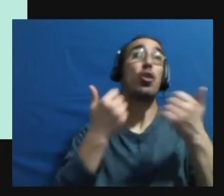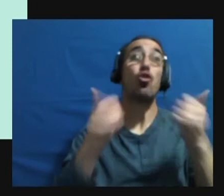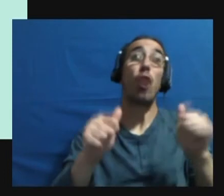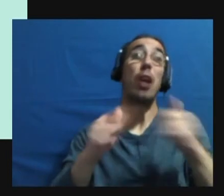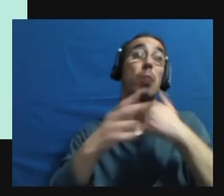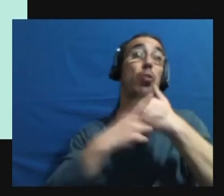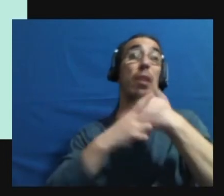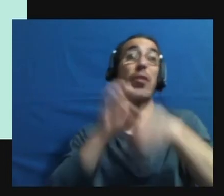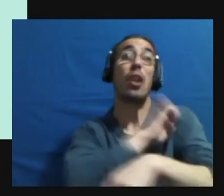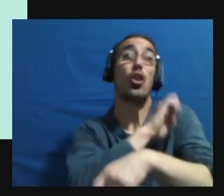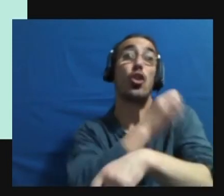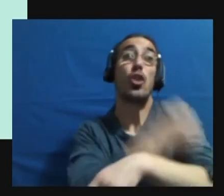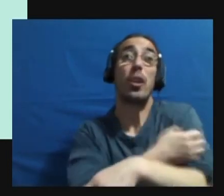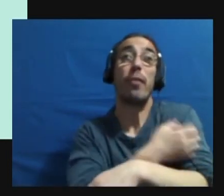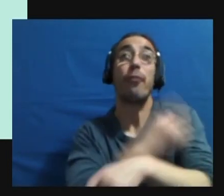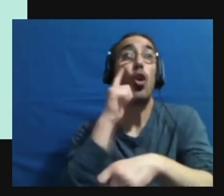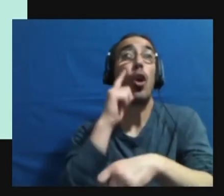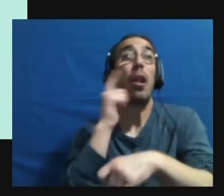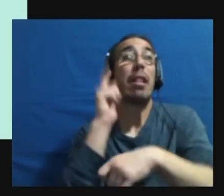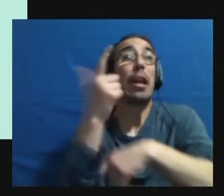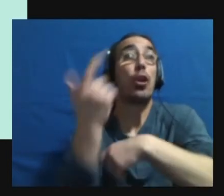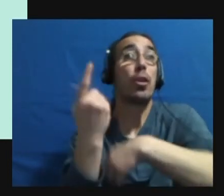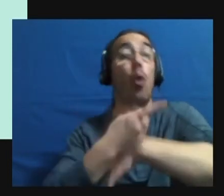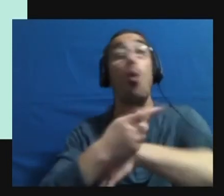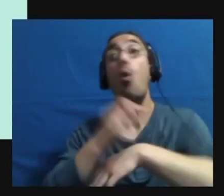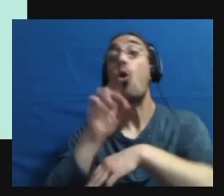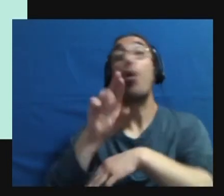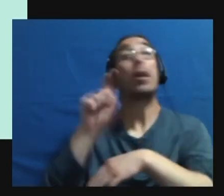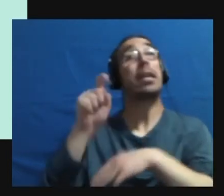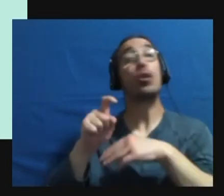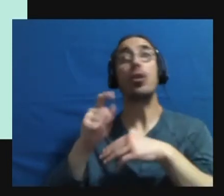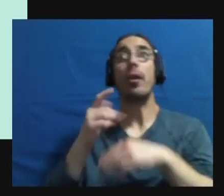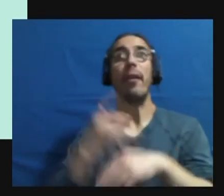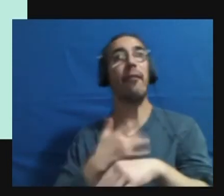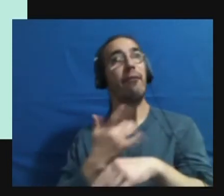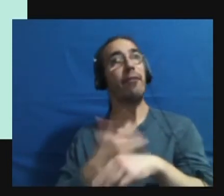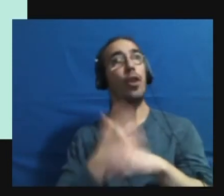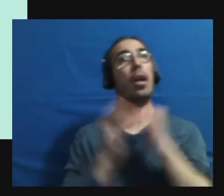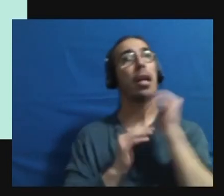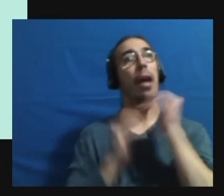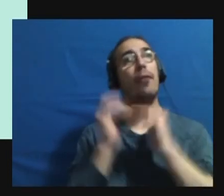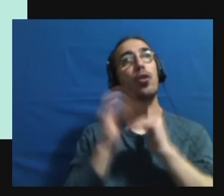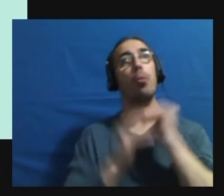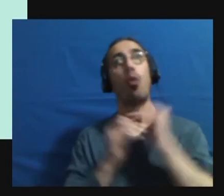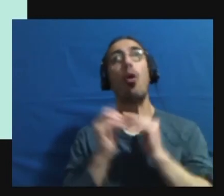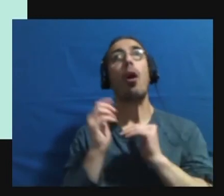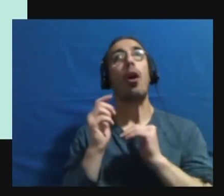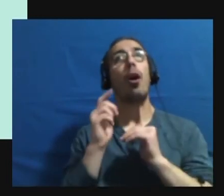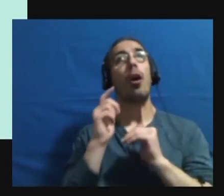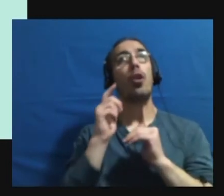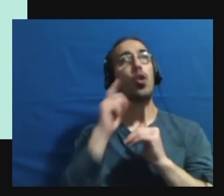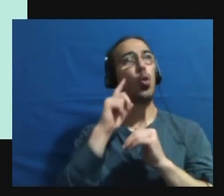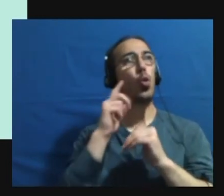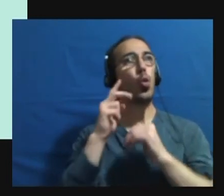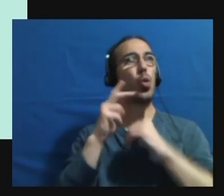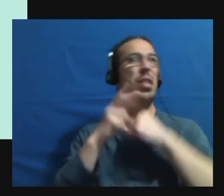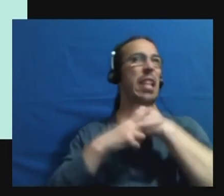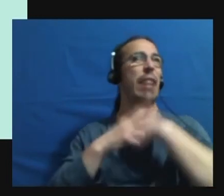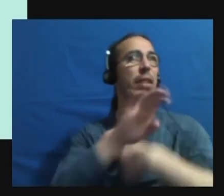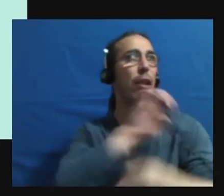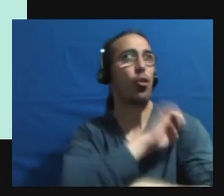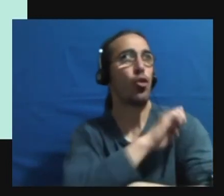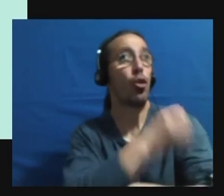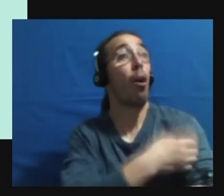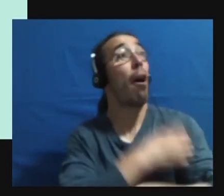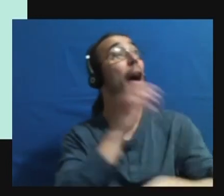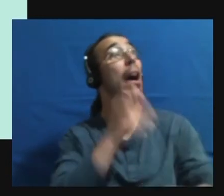be that there is a particular comfort that he needs for self-preservation. And I can tell you exactly why. Go on